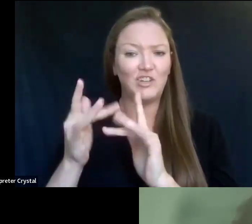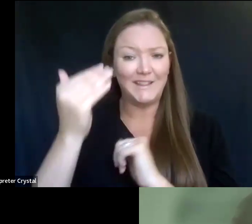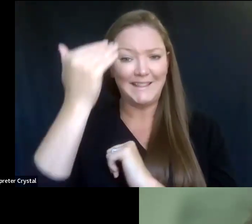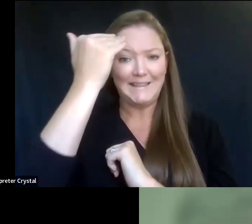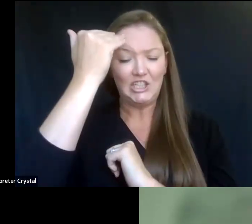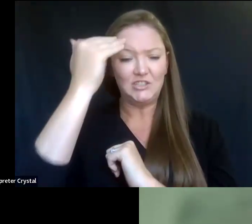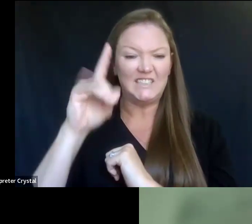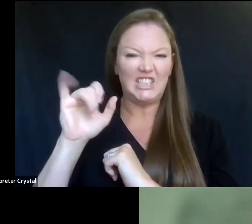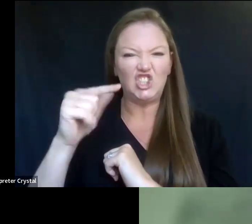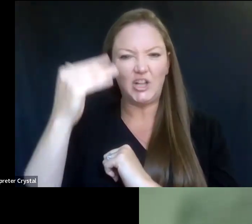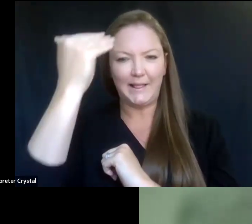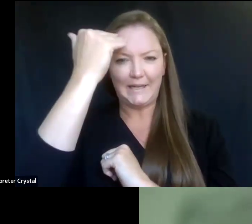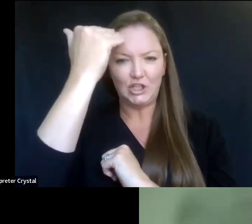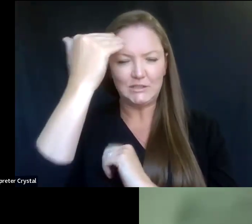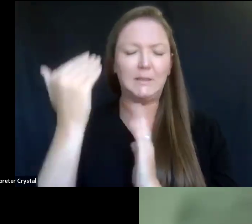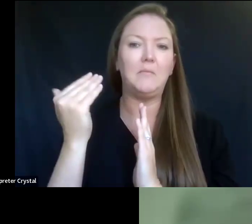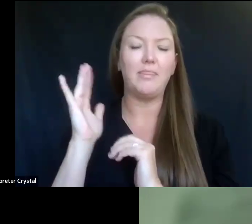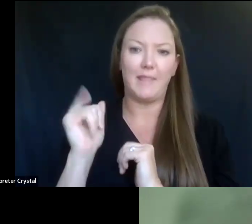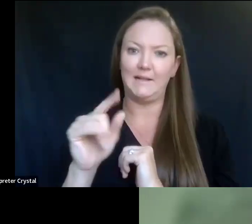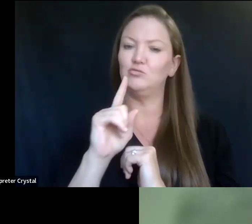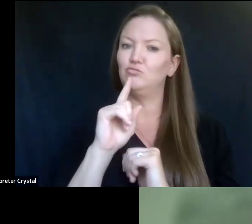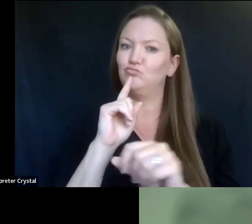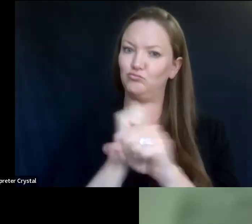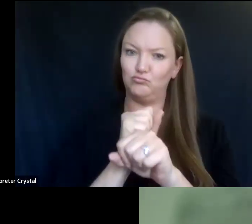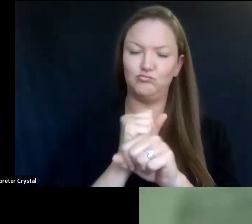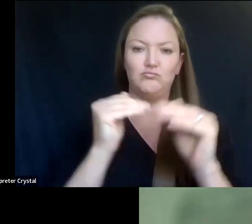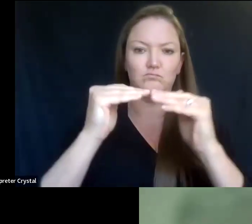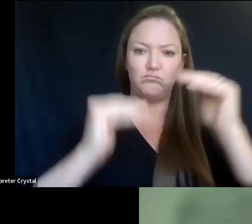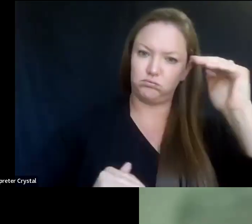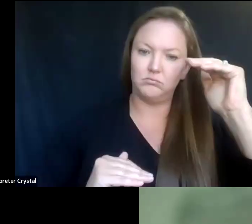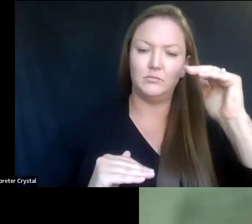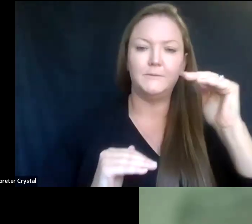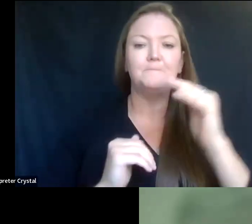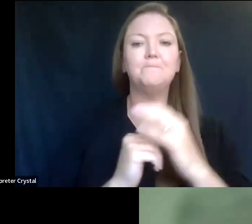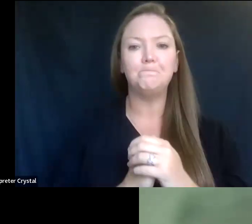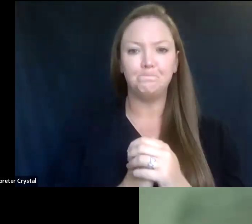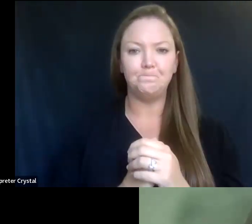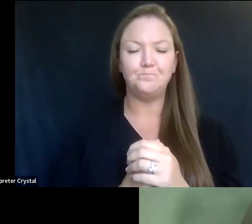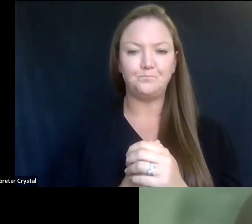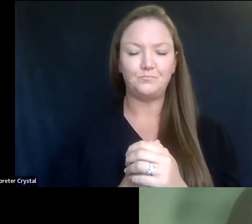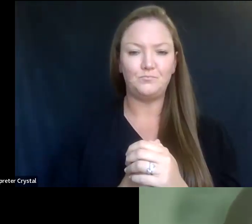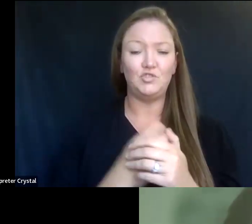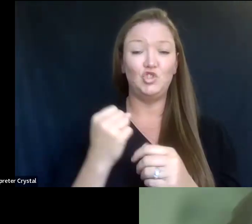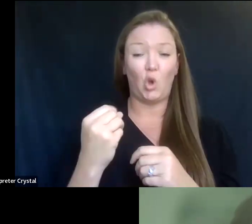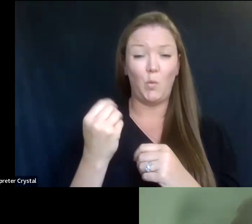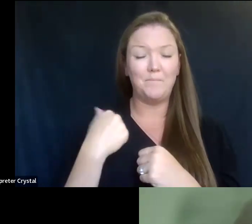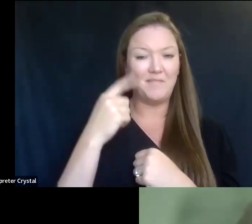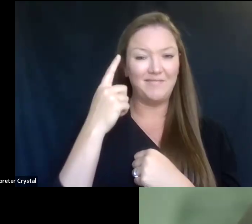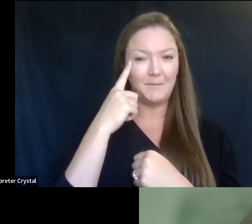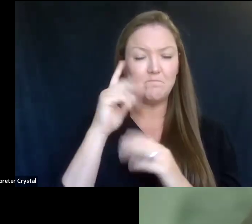real, real thing. So I do think from the perspective of, providing